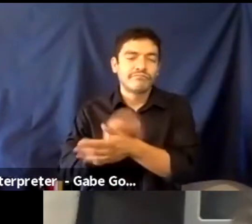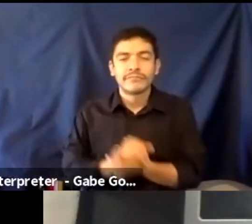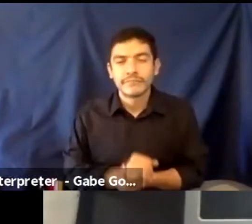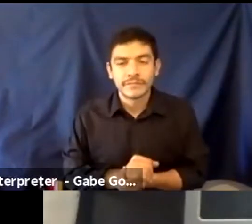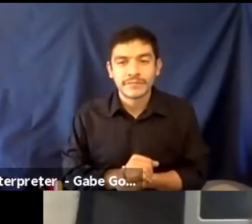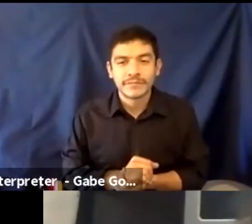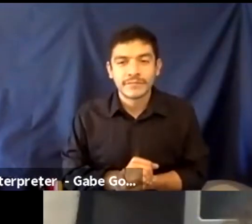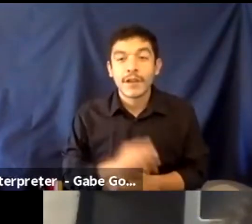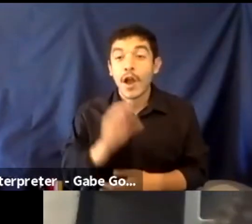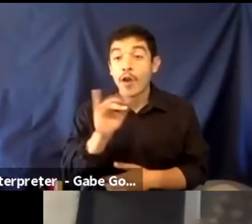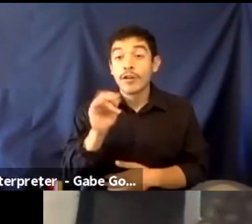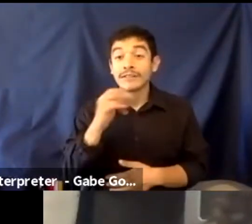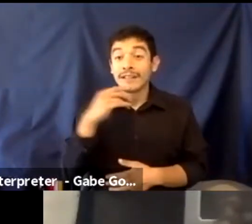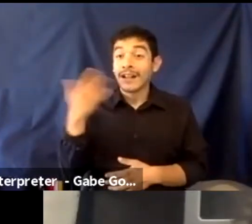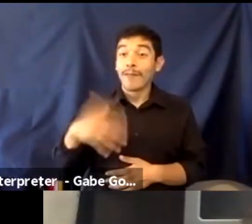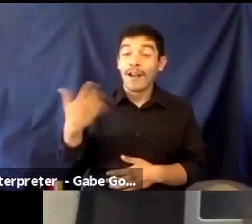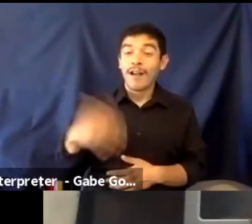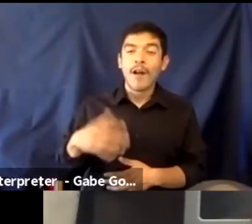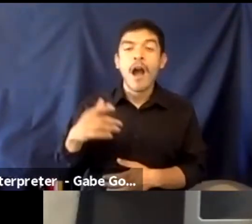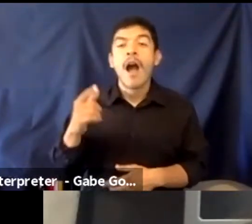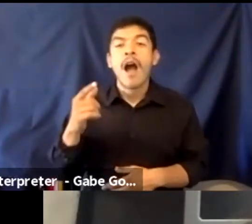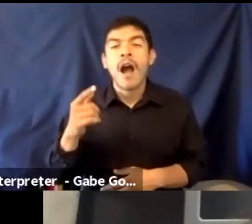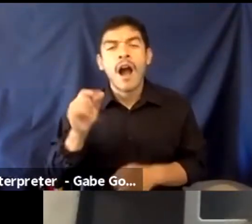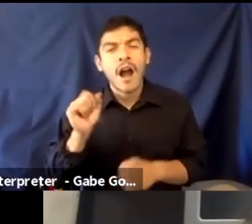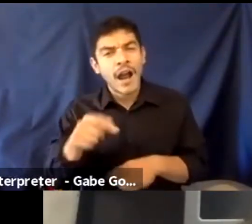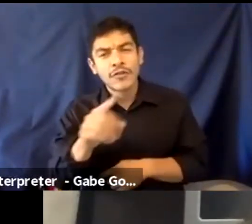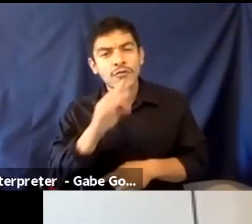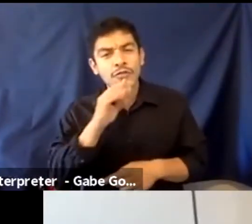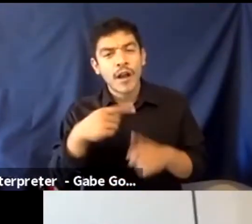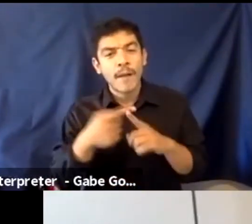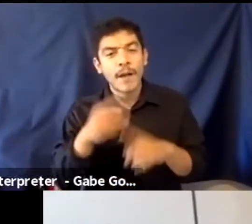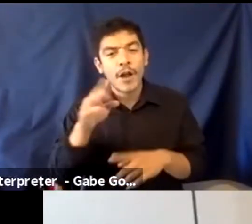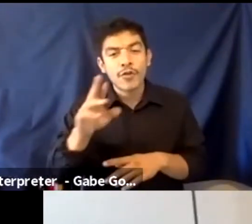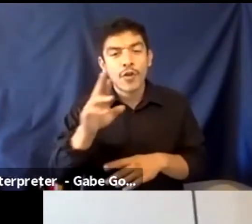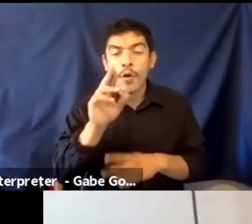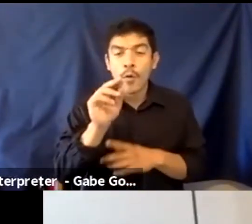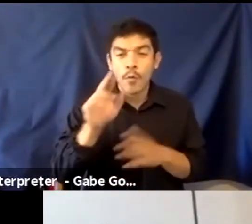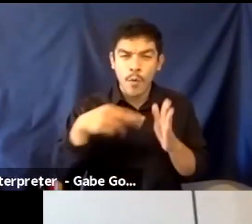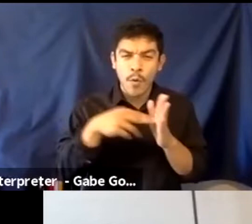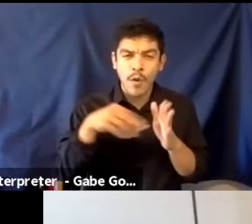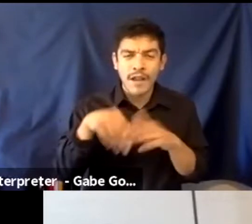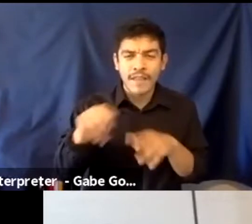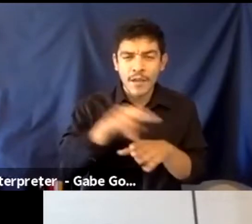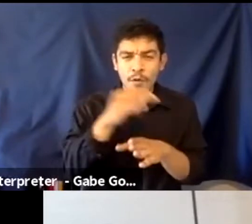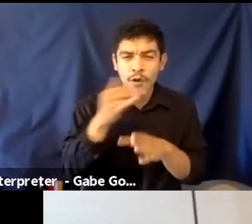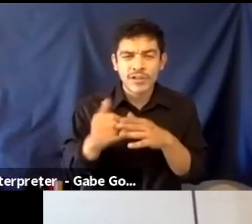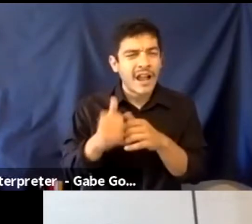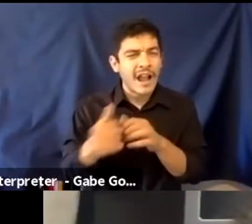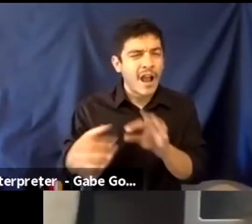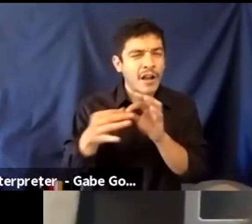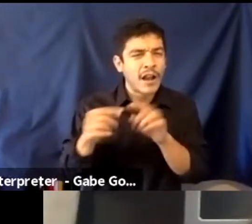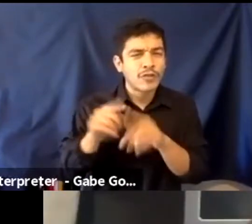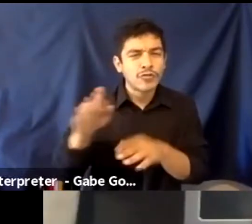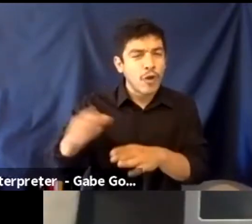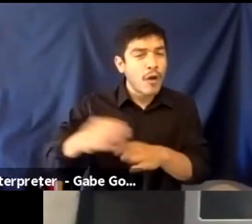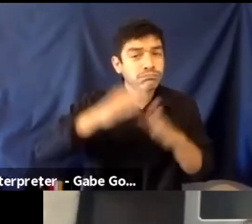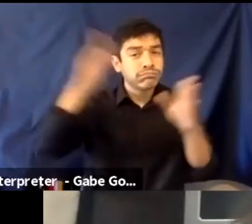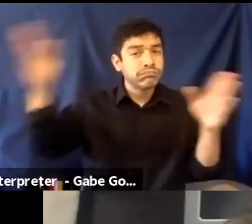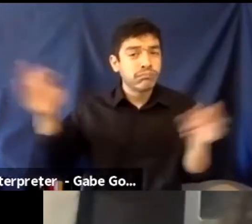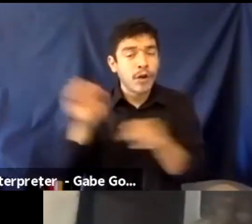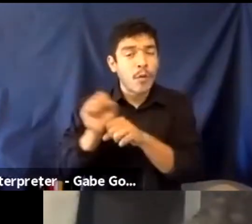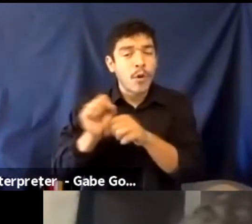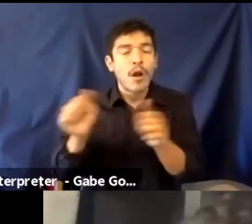Amazing. Paula, can you talk about your role in this project as how that connects to your broader work as a AAA's If